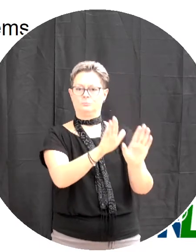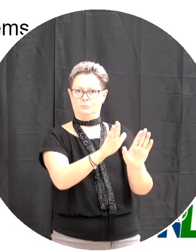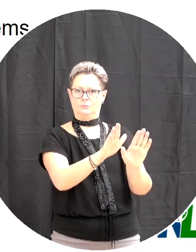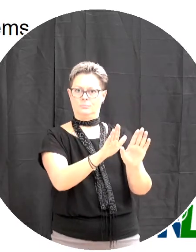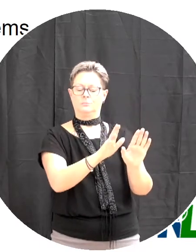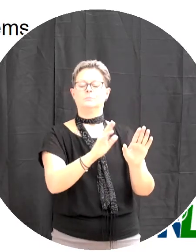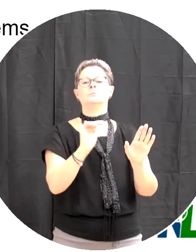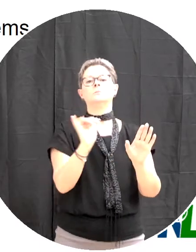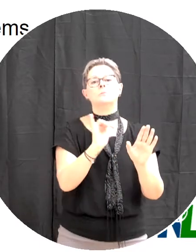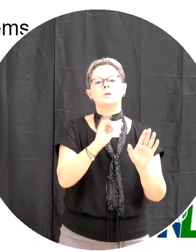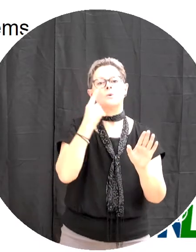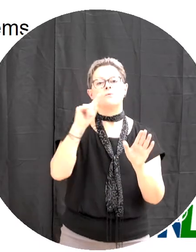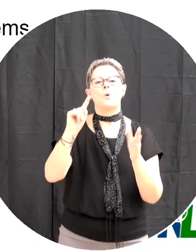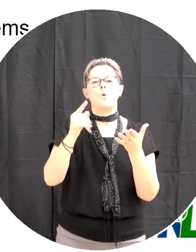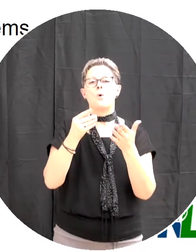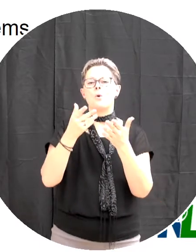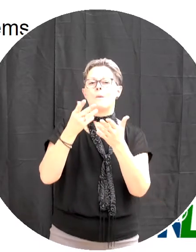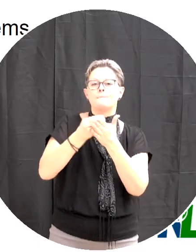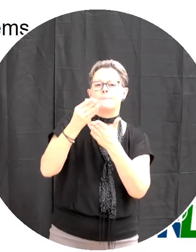Purchase Agency guidelines,